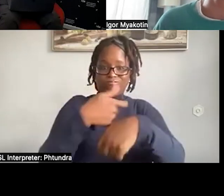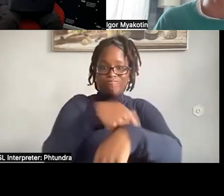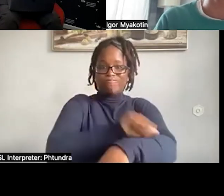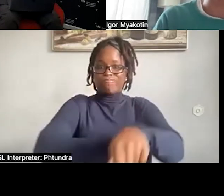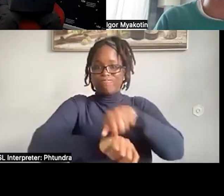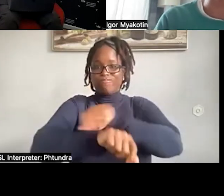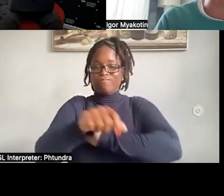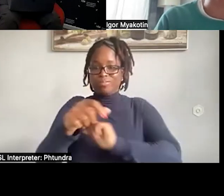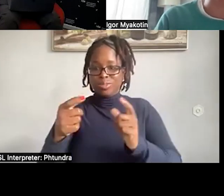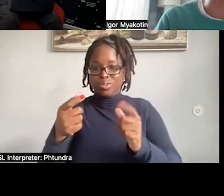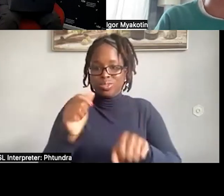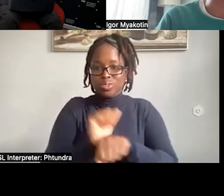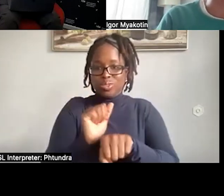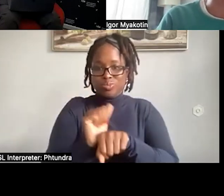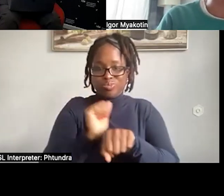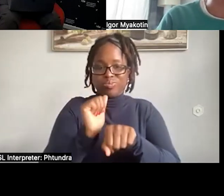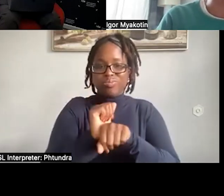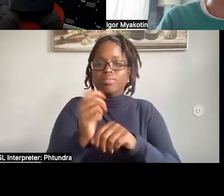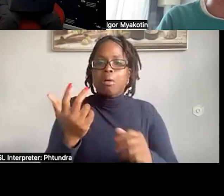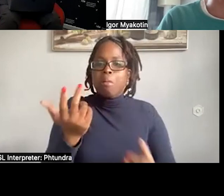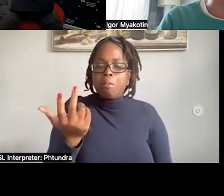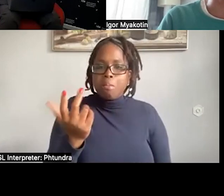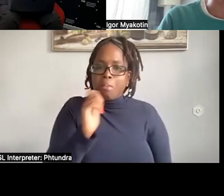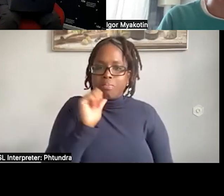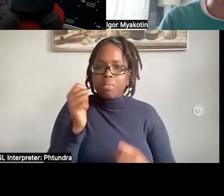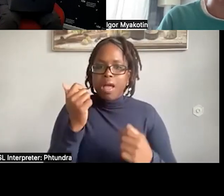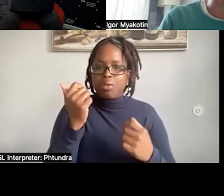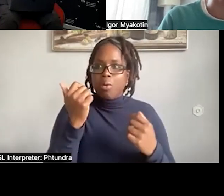the war, and the war is still going.